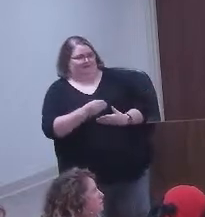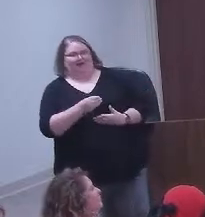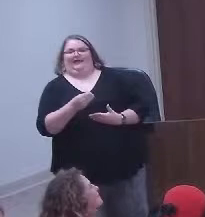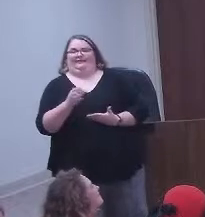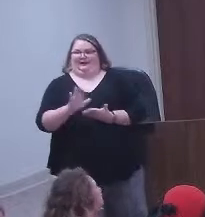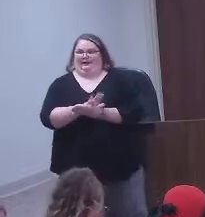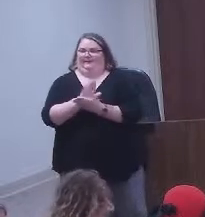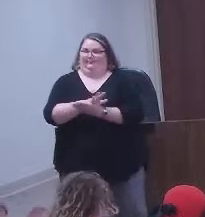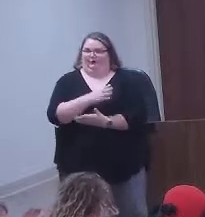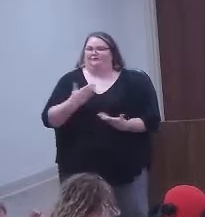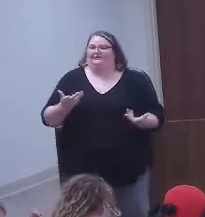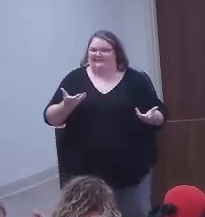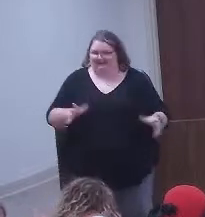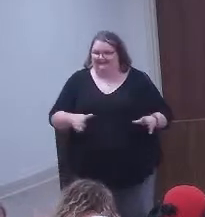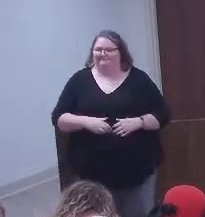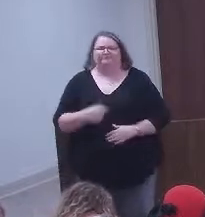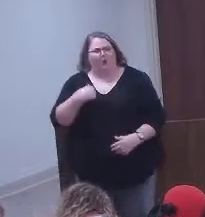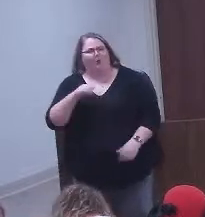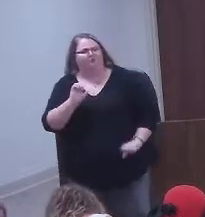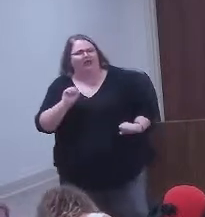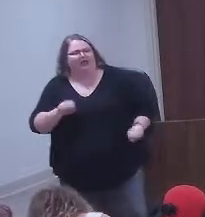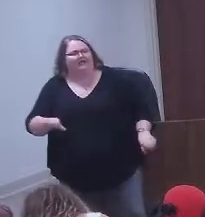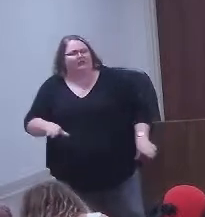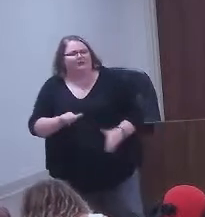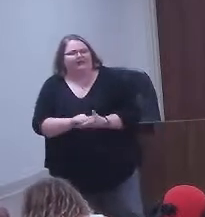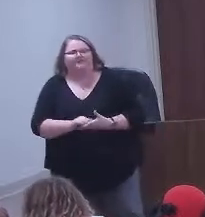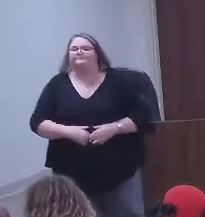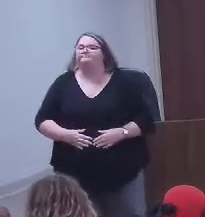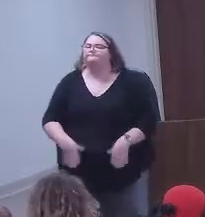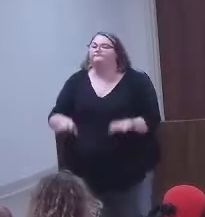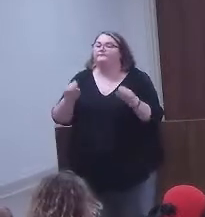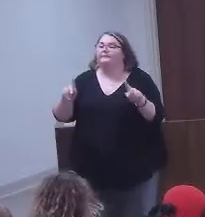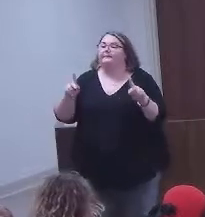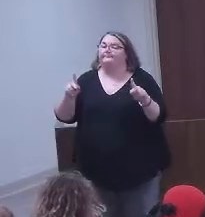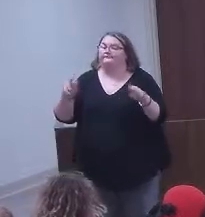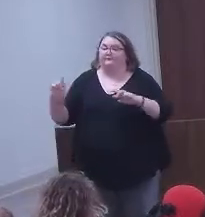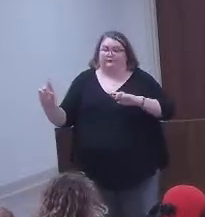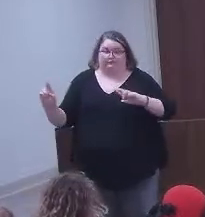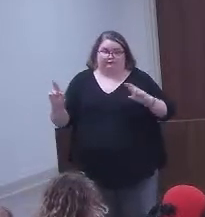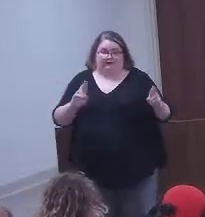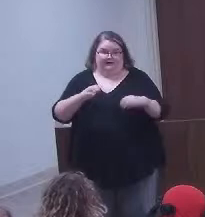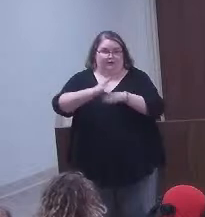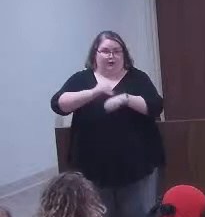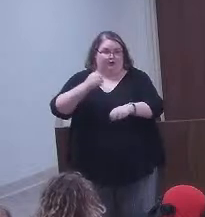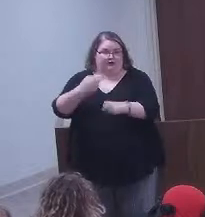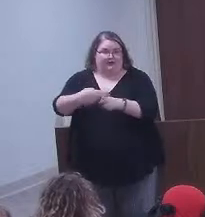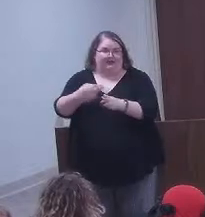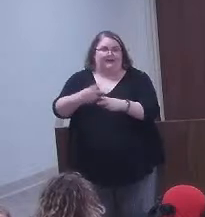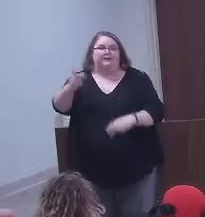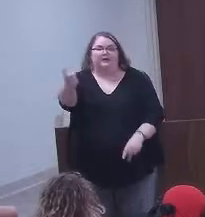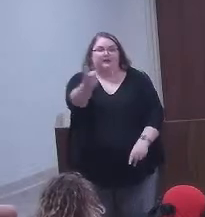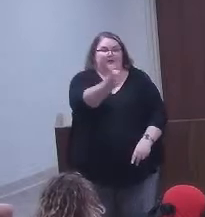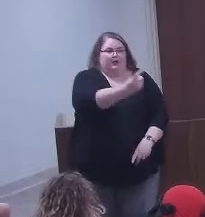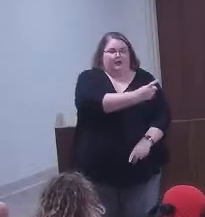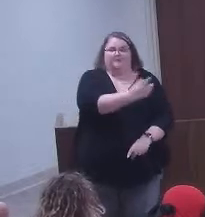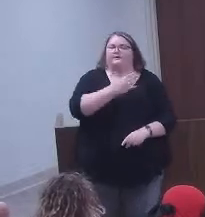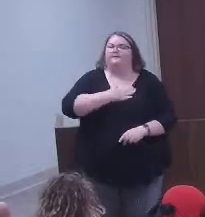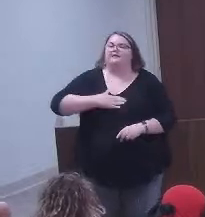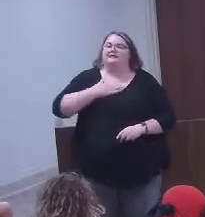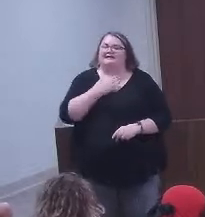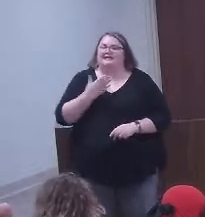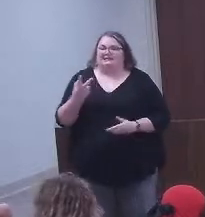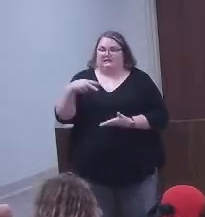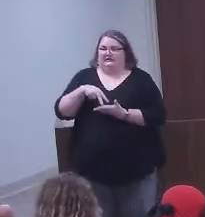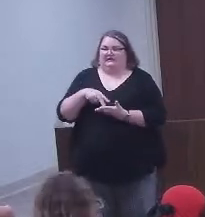it. All right. Thank you. And then as I call your name and you come up, please make your way to stand next